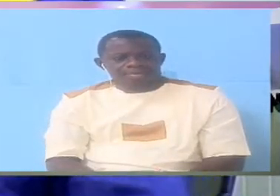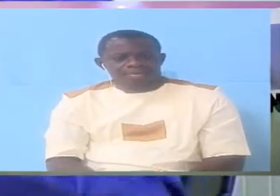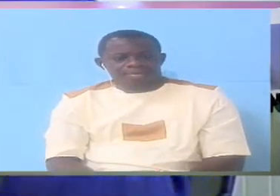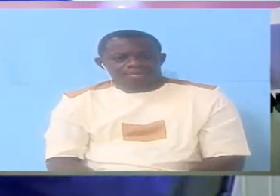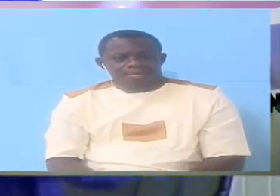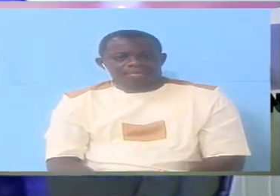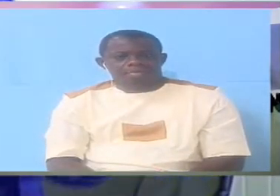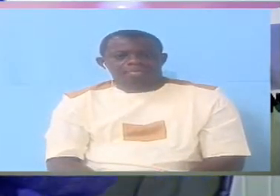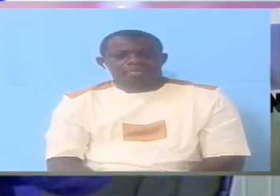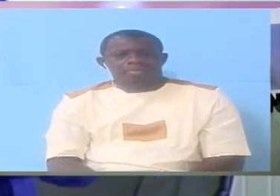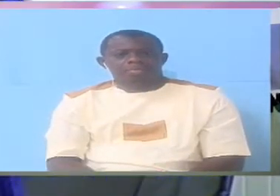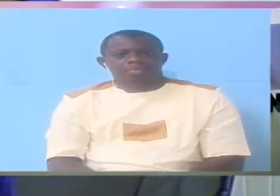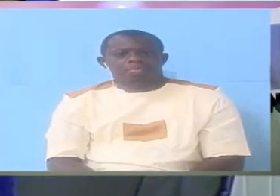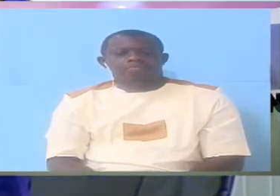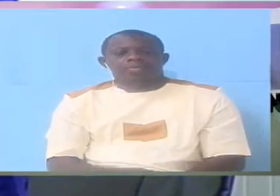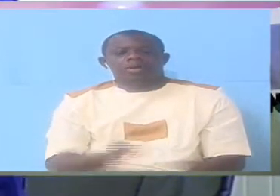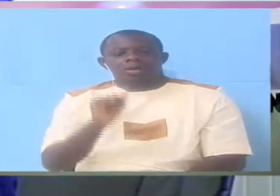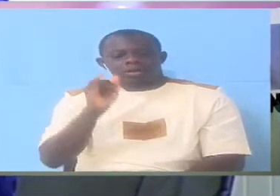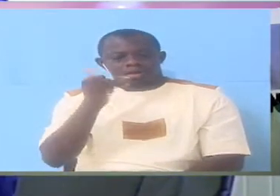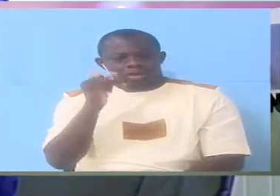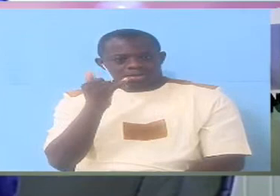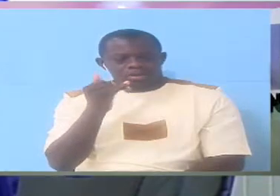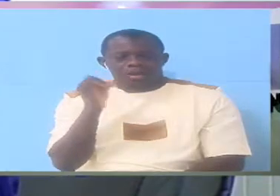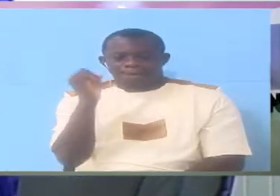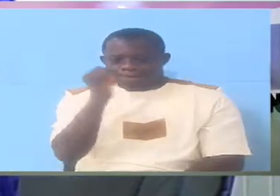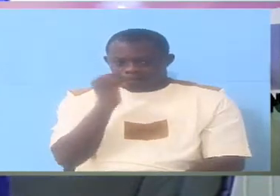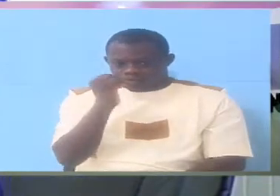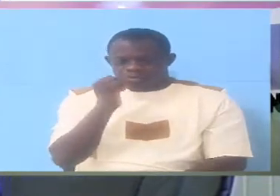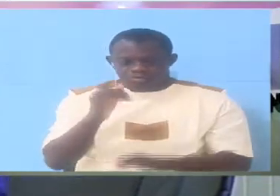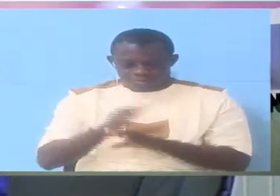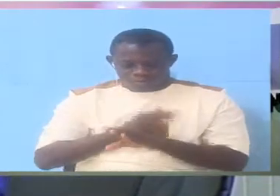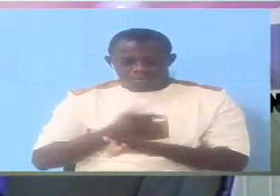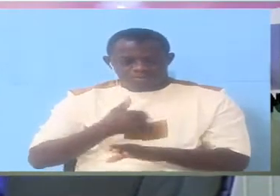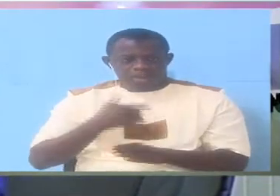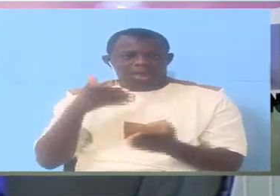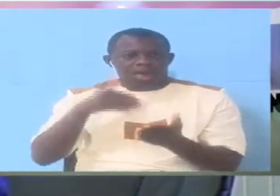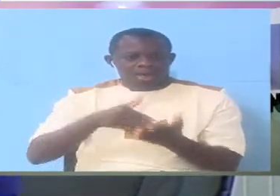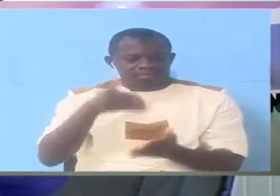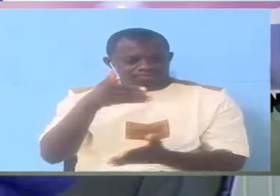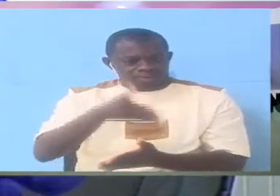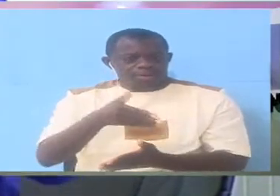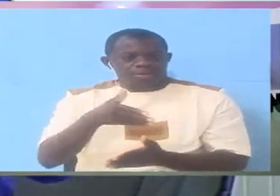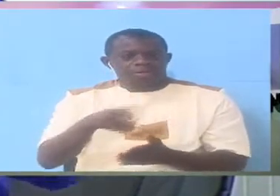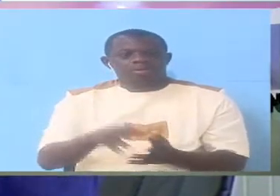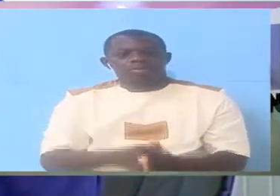Sedo. Because yes, because even before I came here,